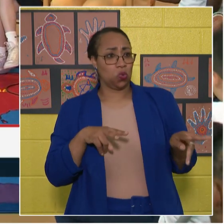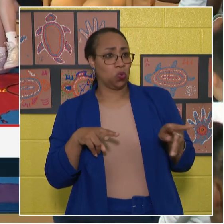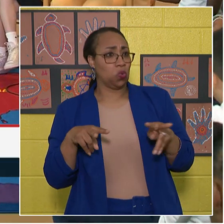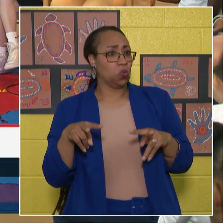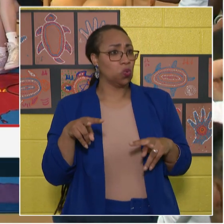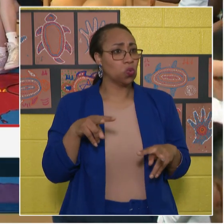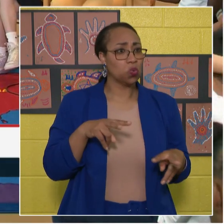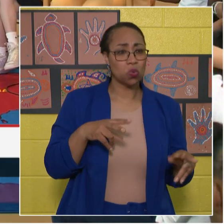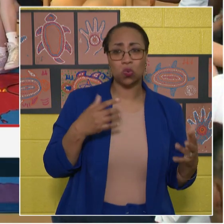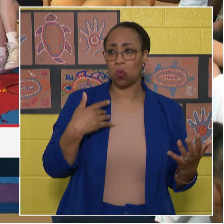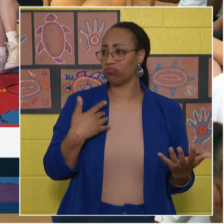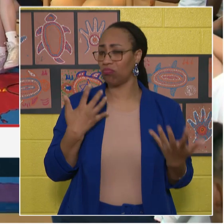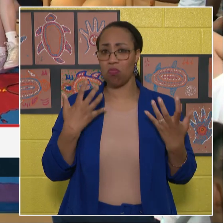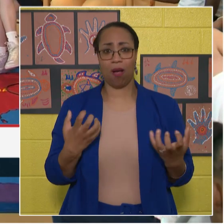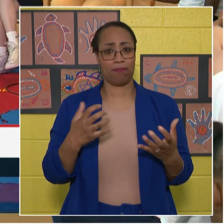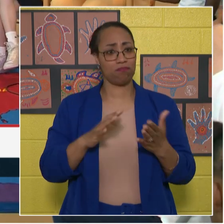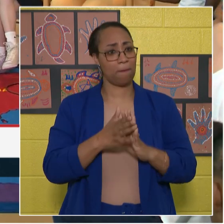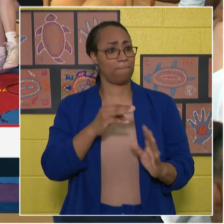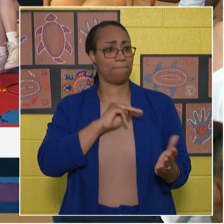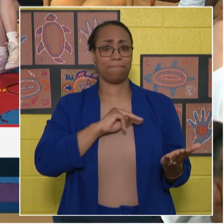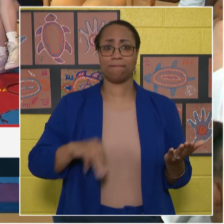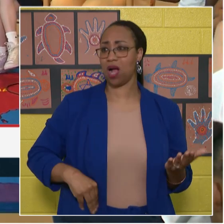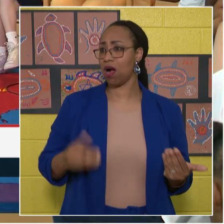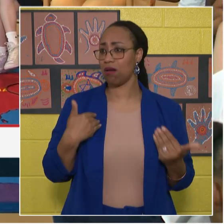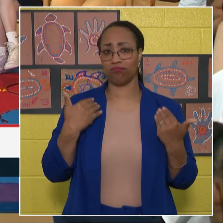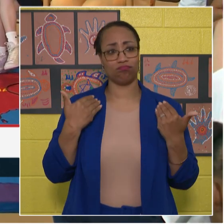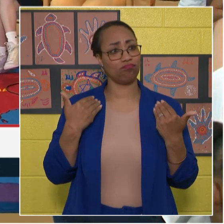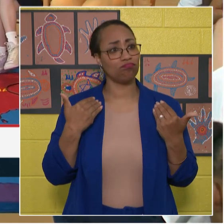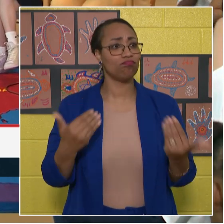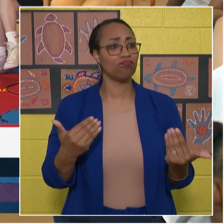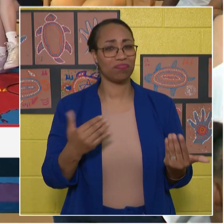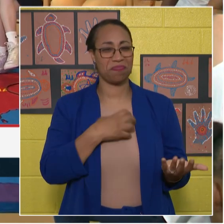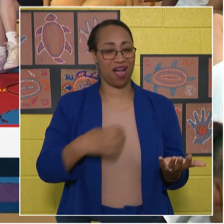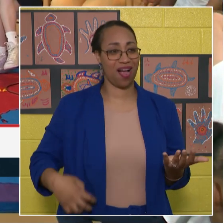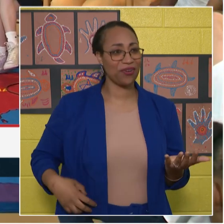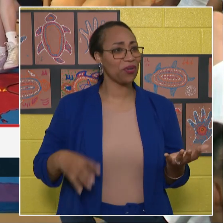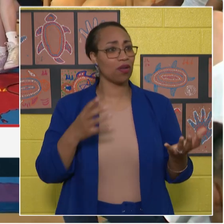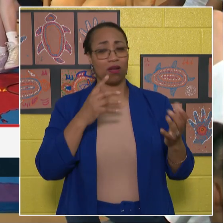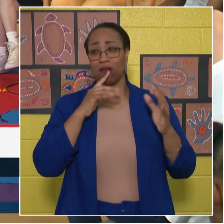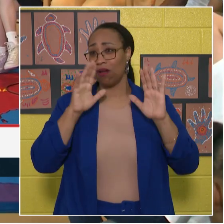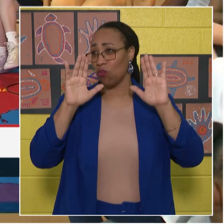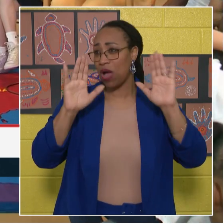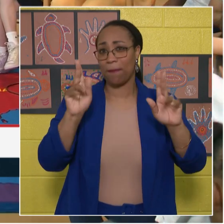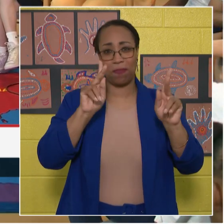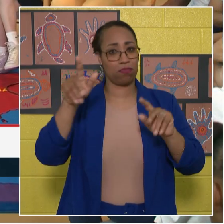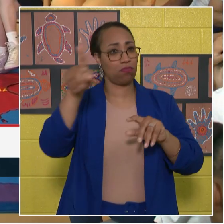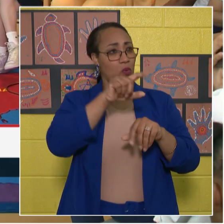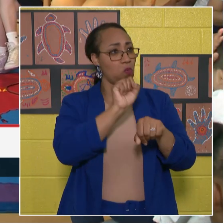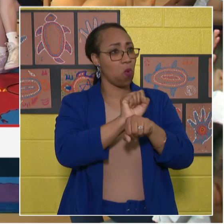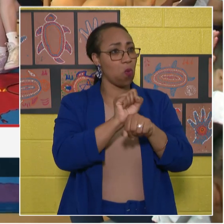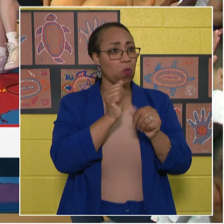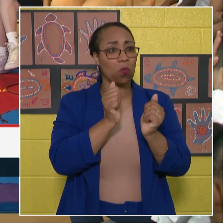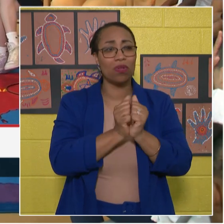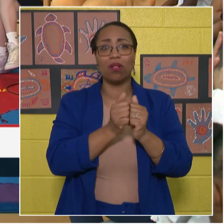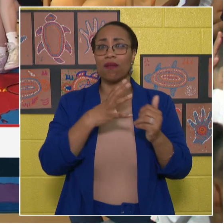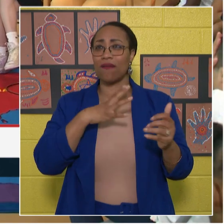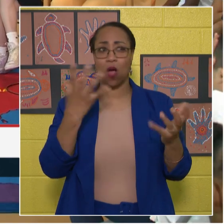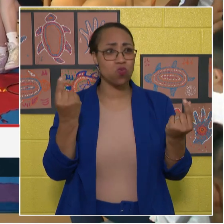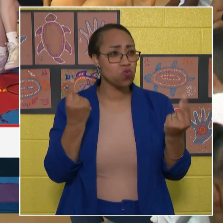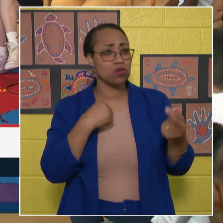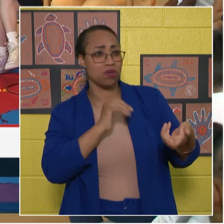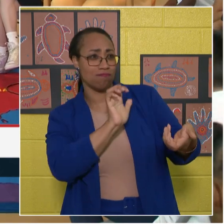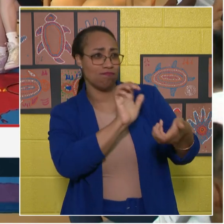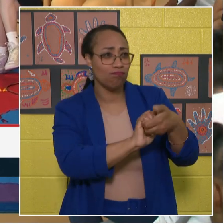great people that work for us, working with communities, we can be the solutions that